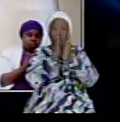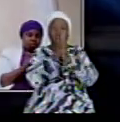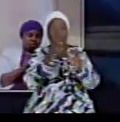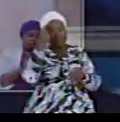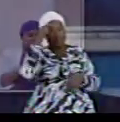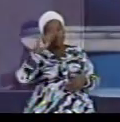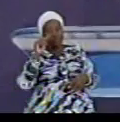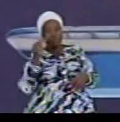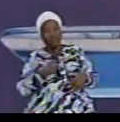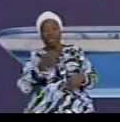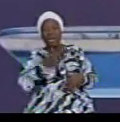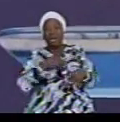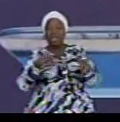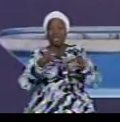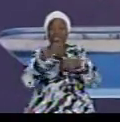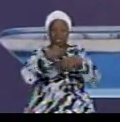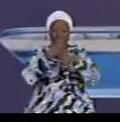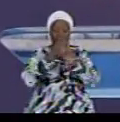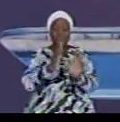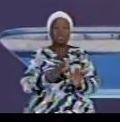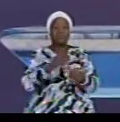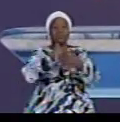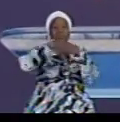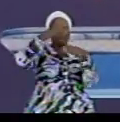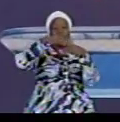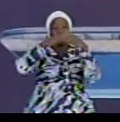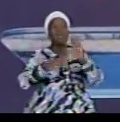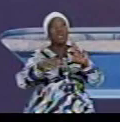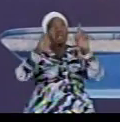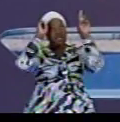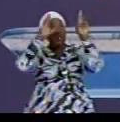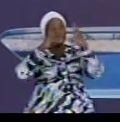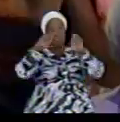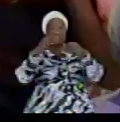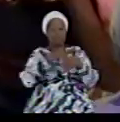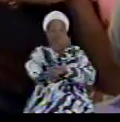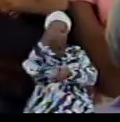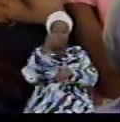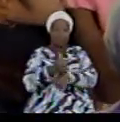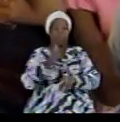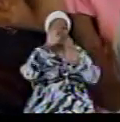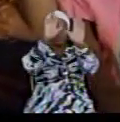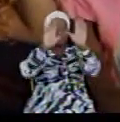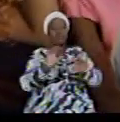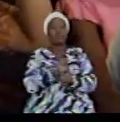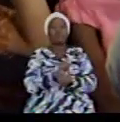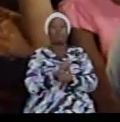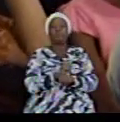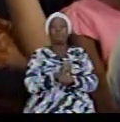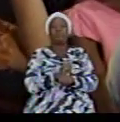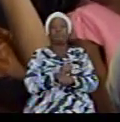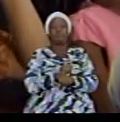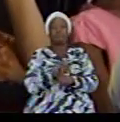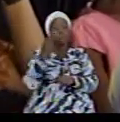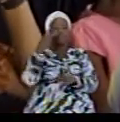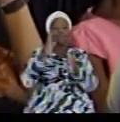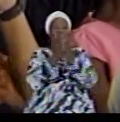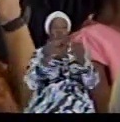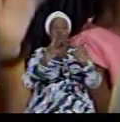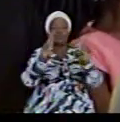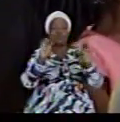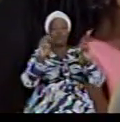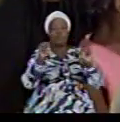And as the creative comforter, he'll give you confirmed miracle. Look at Romans